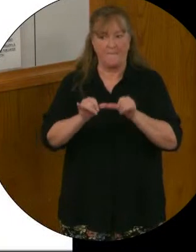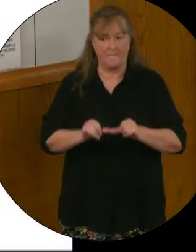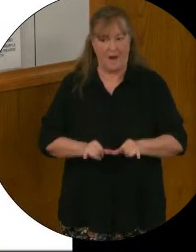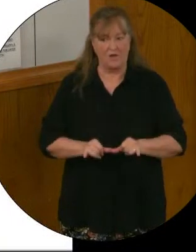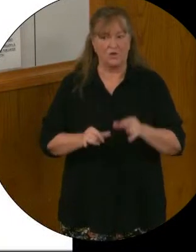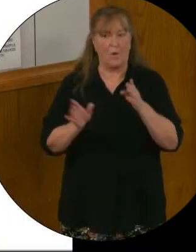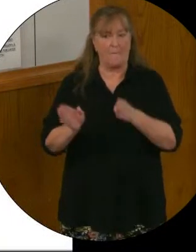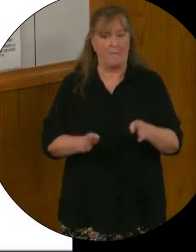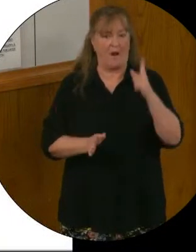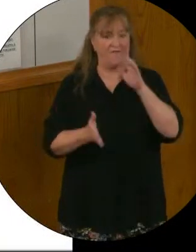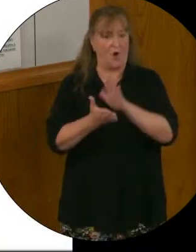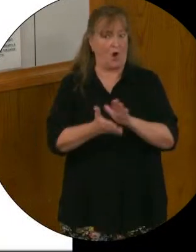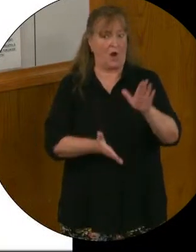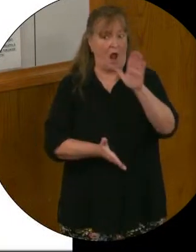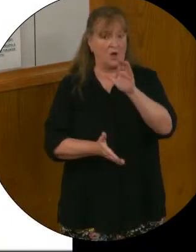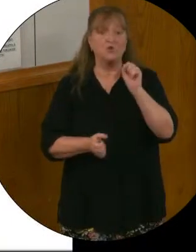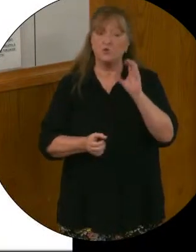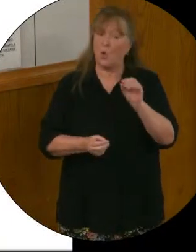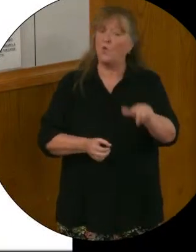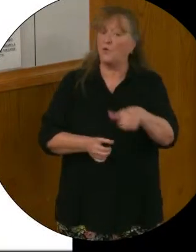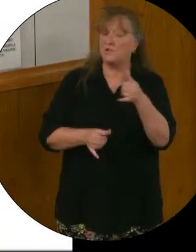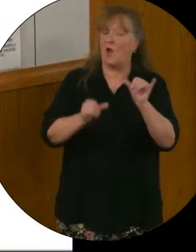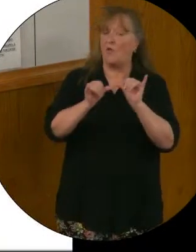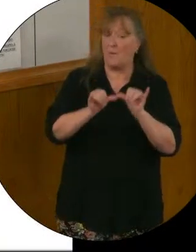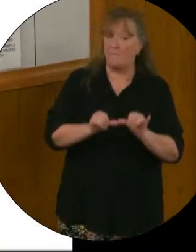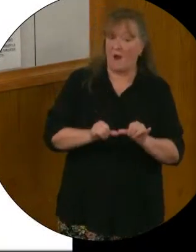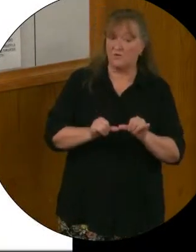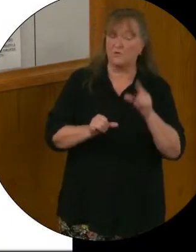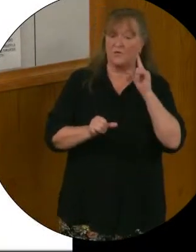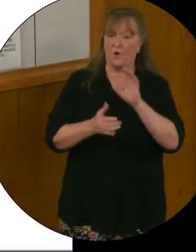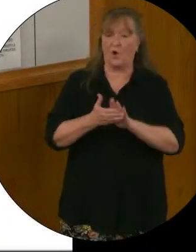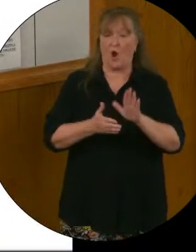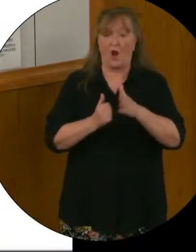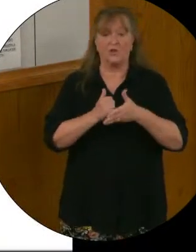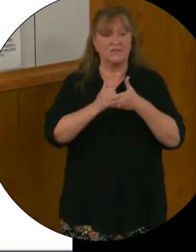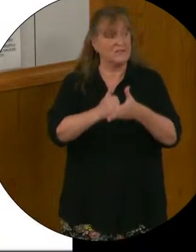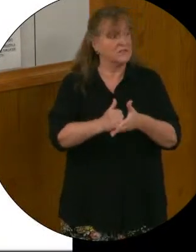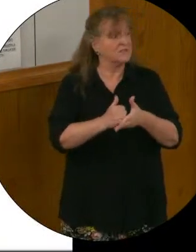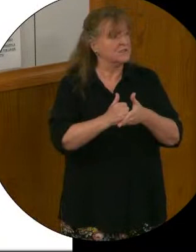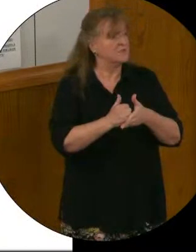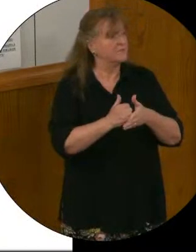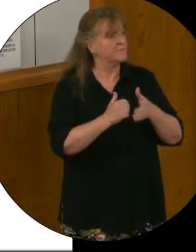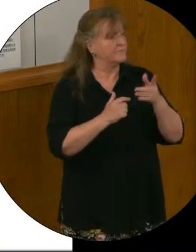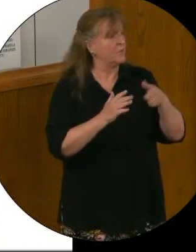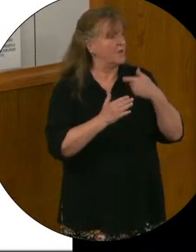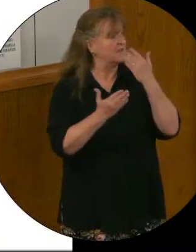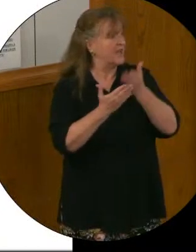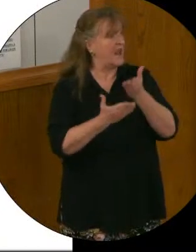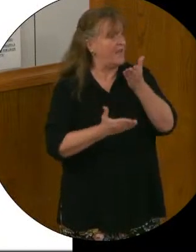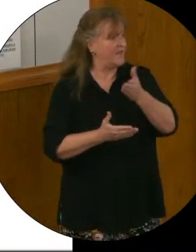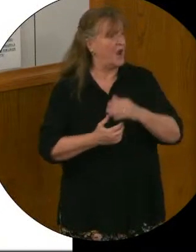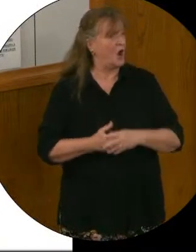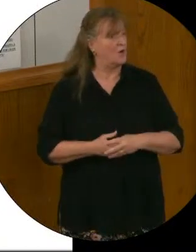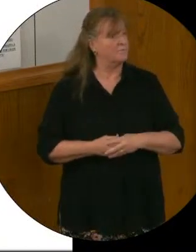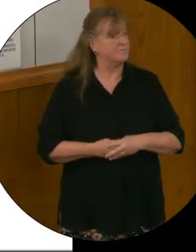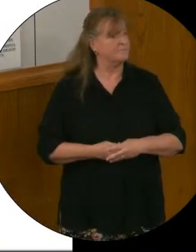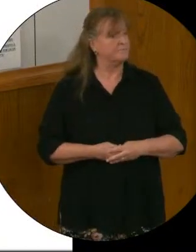for college. So there's some other metrics. We could look at college persistence data once they get there, et cetera.